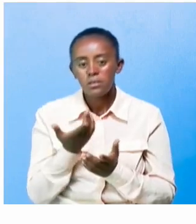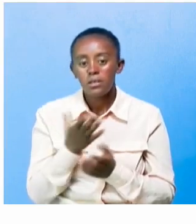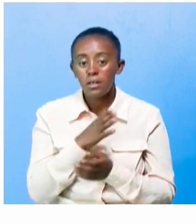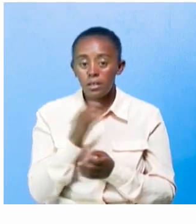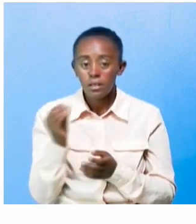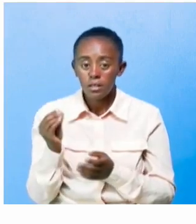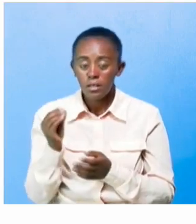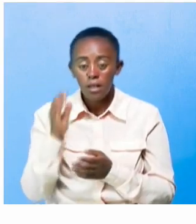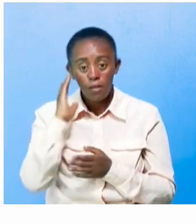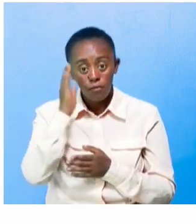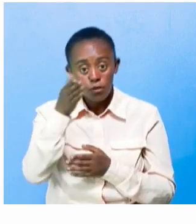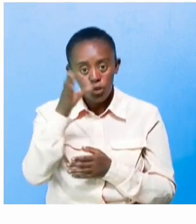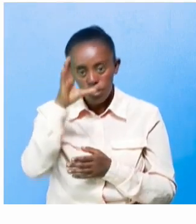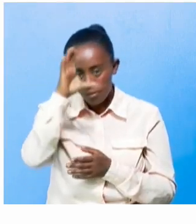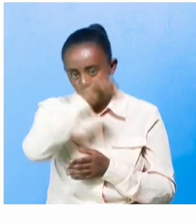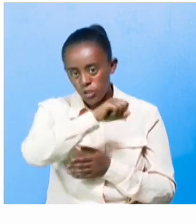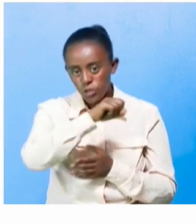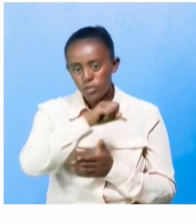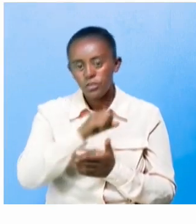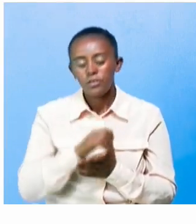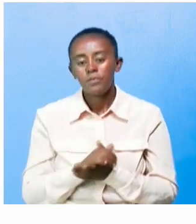and future predictions.